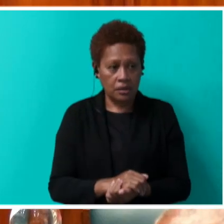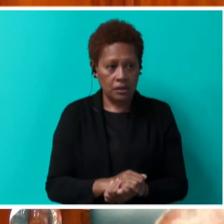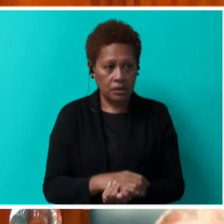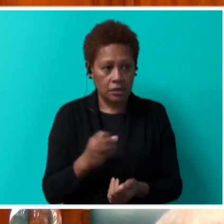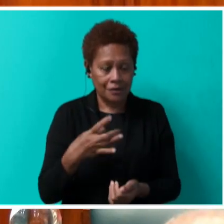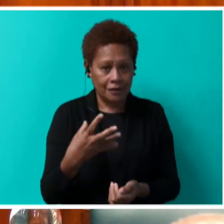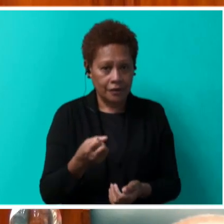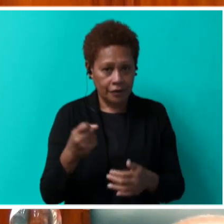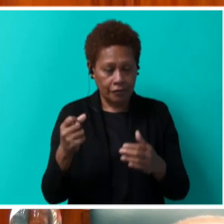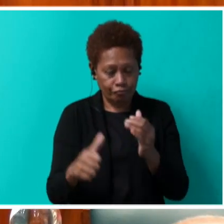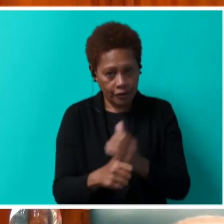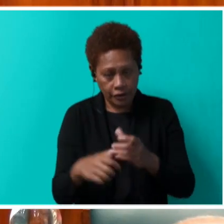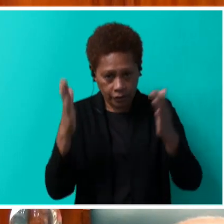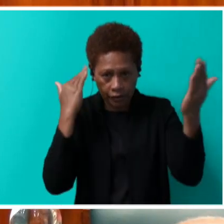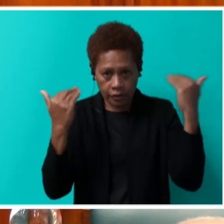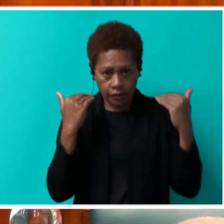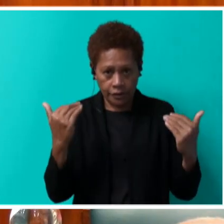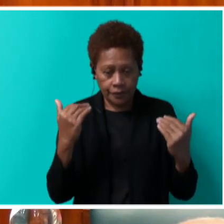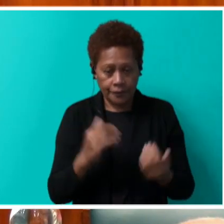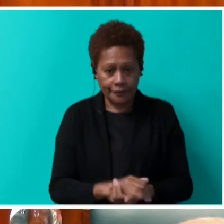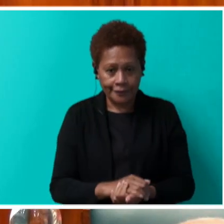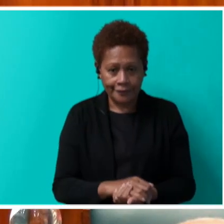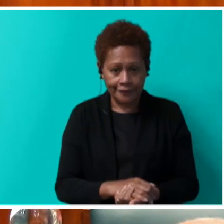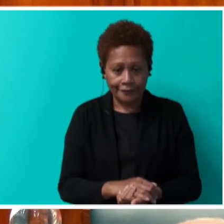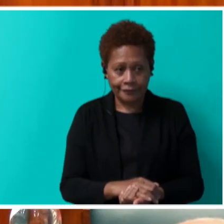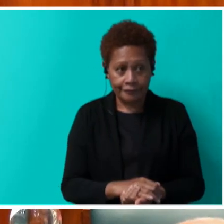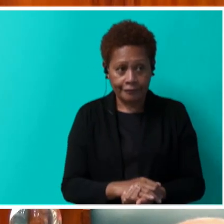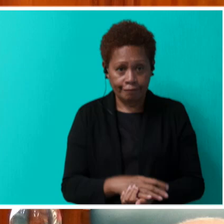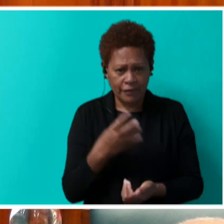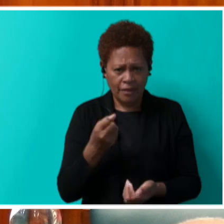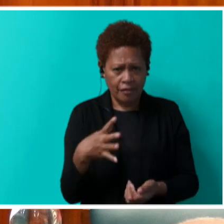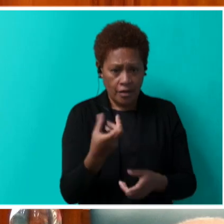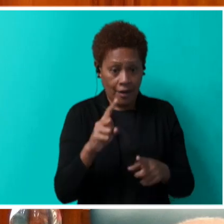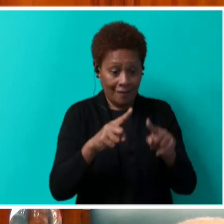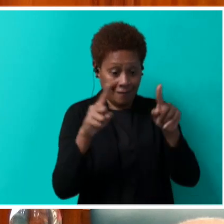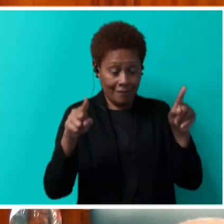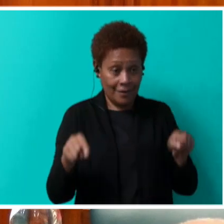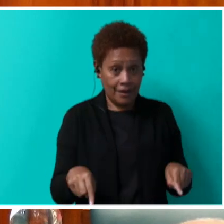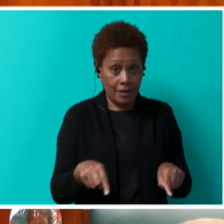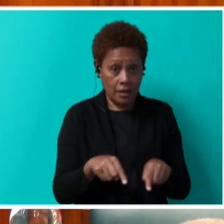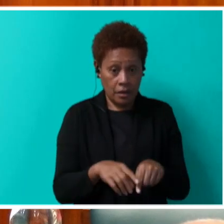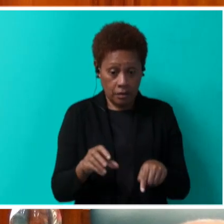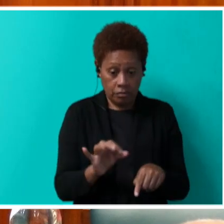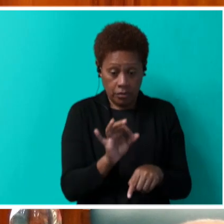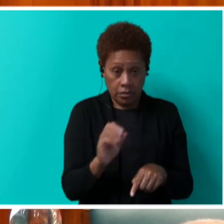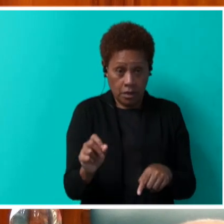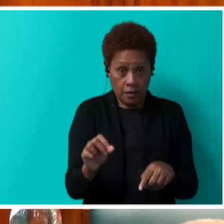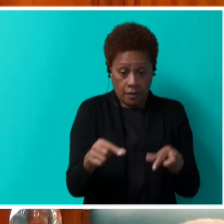Madam Deputy Speaker, the brick scale is used to measure total soluble